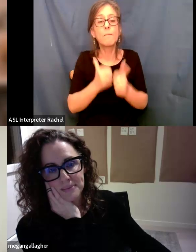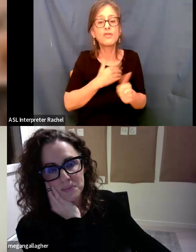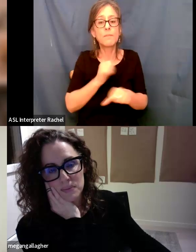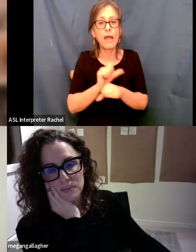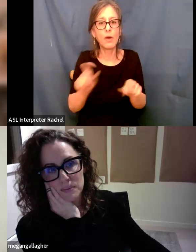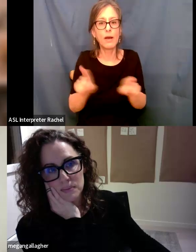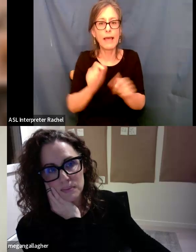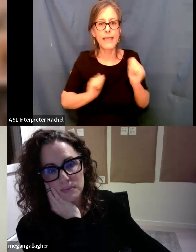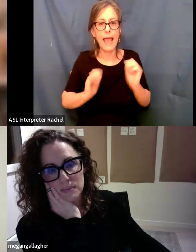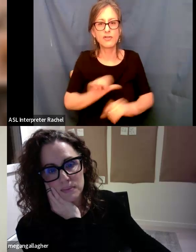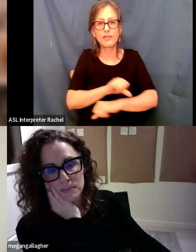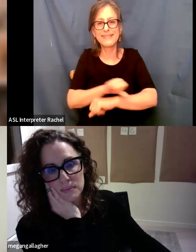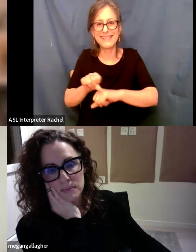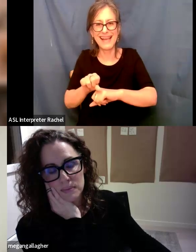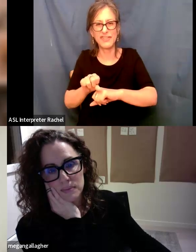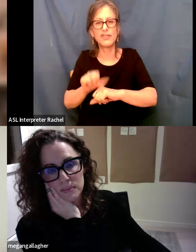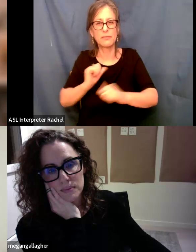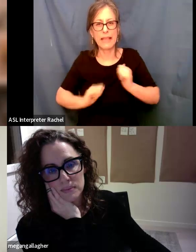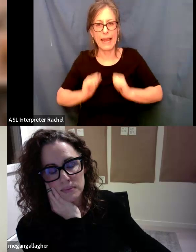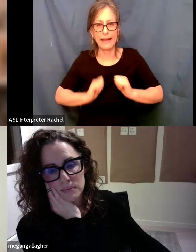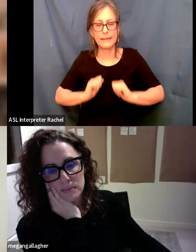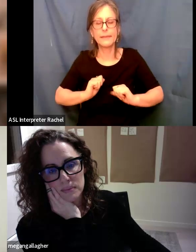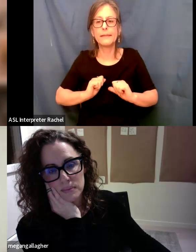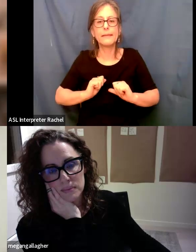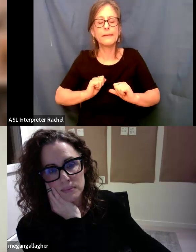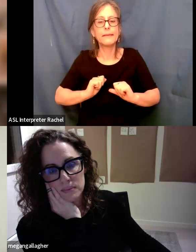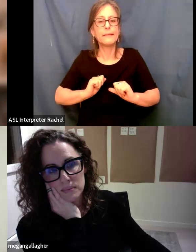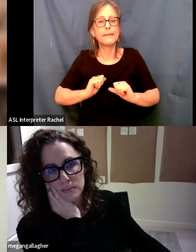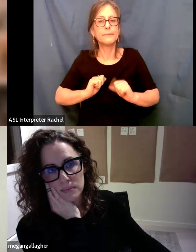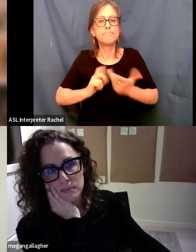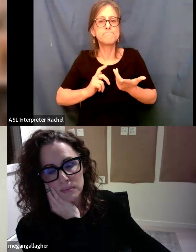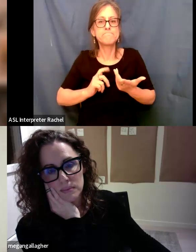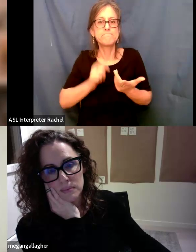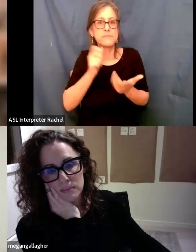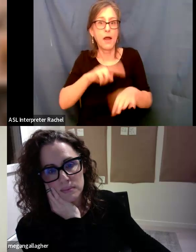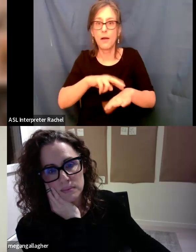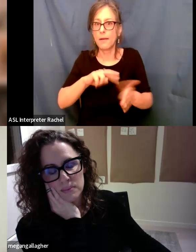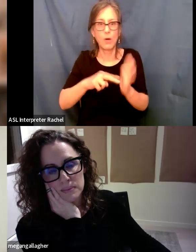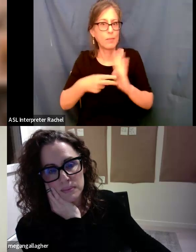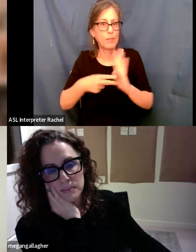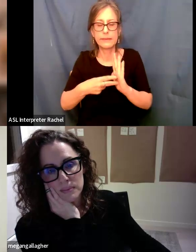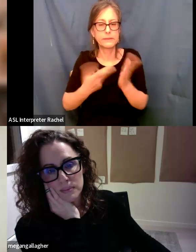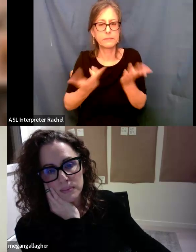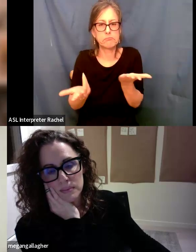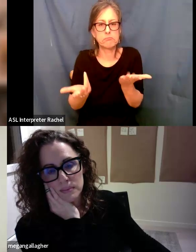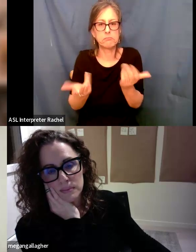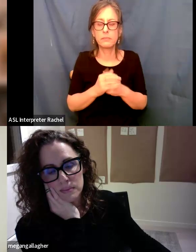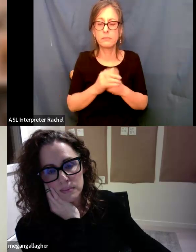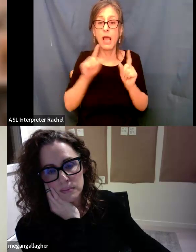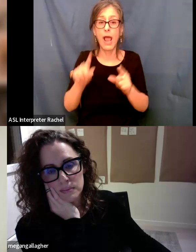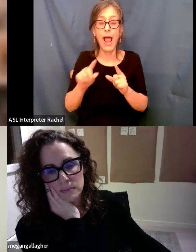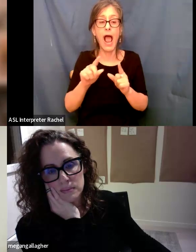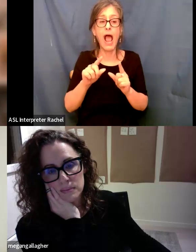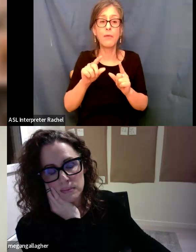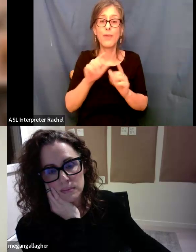has been on stage and plays, and that wasn't necessarily intentional. Went to film school